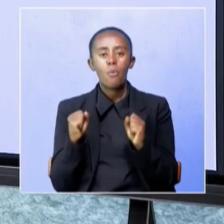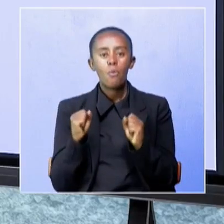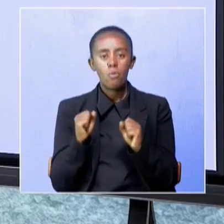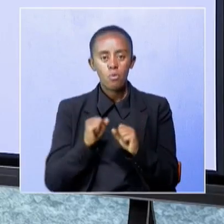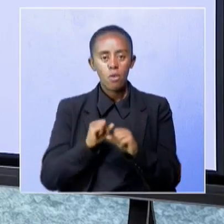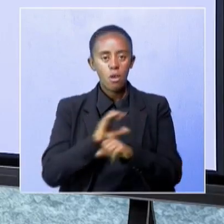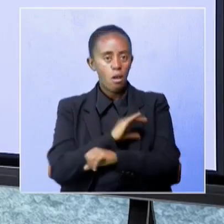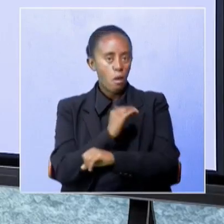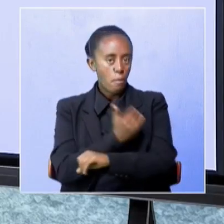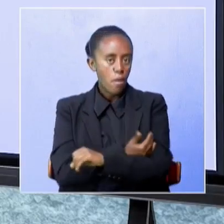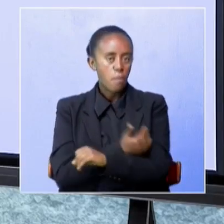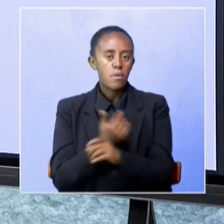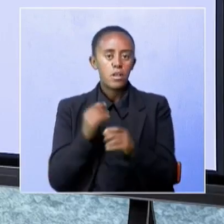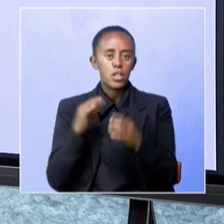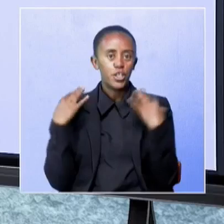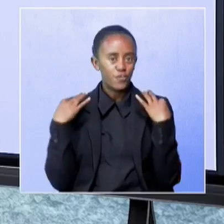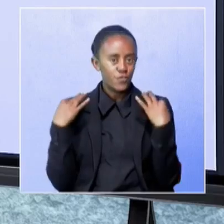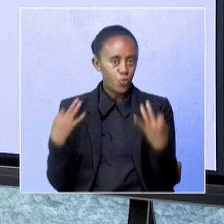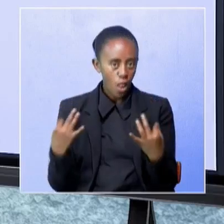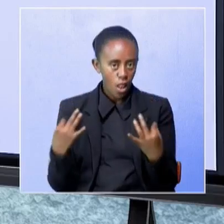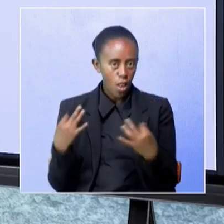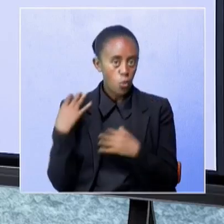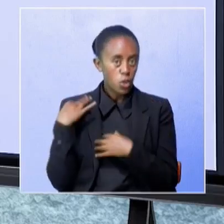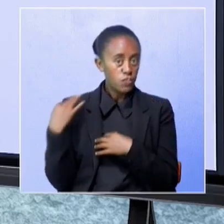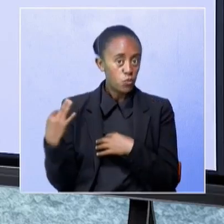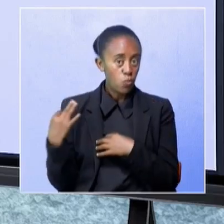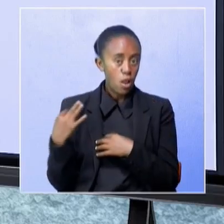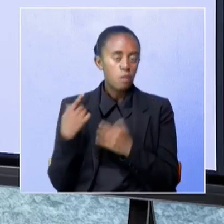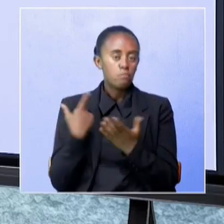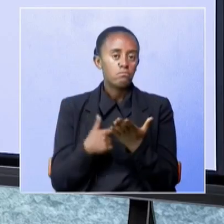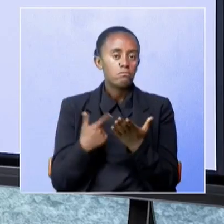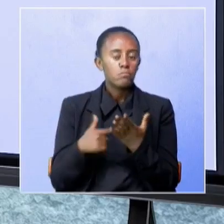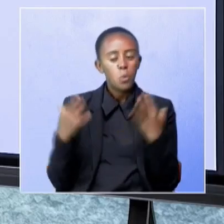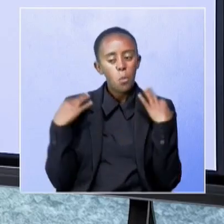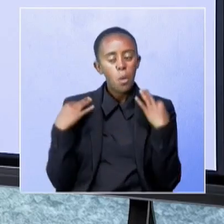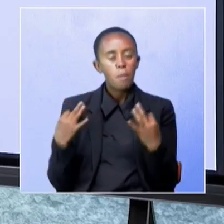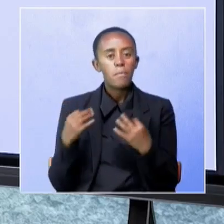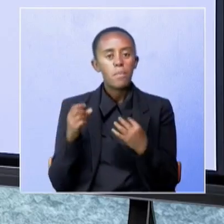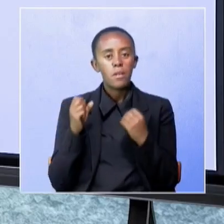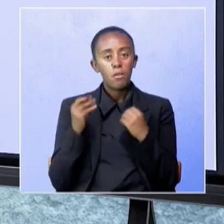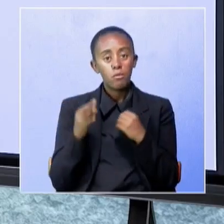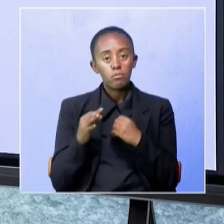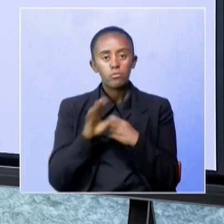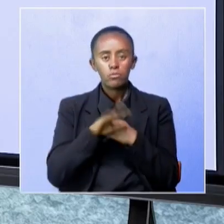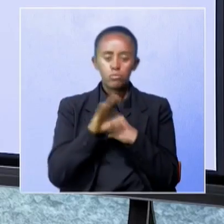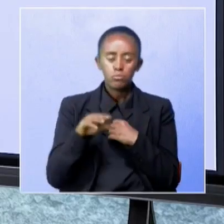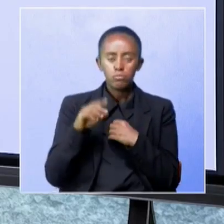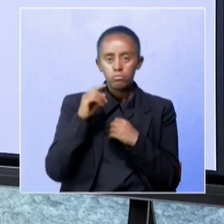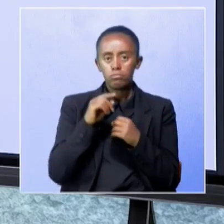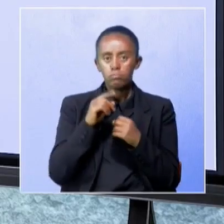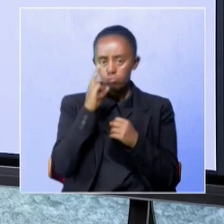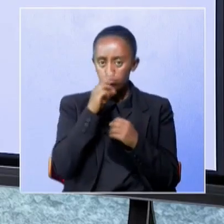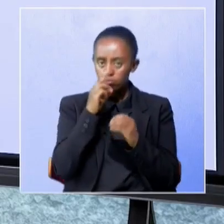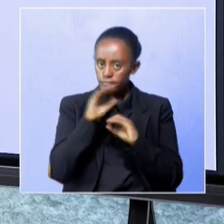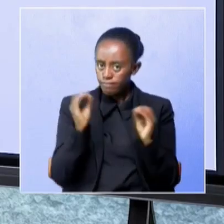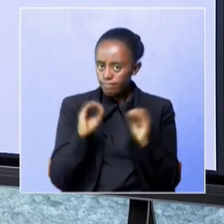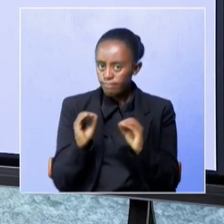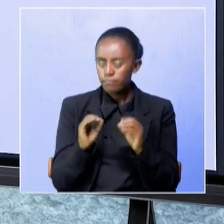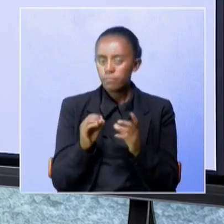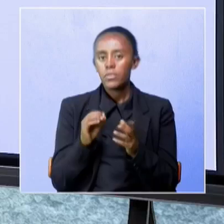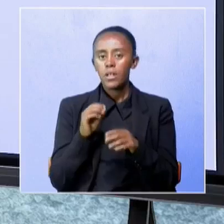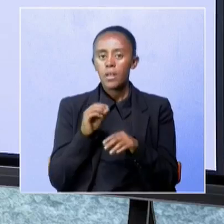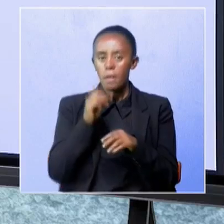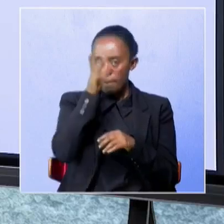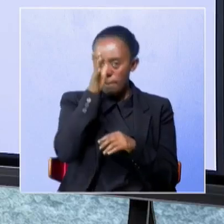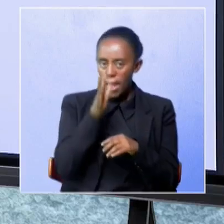capable individuals, right? So the well-being of children should be taken seriously by parents, by